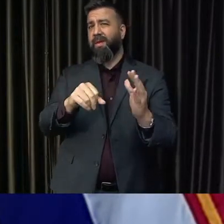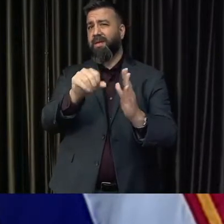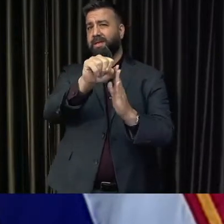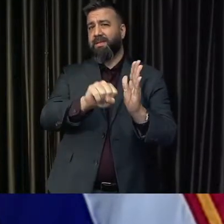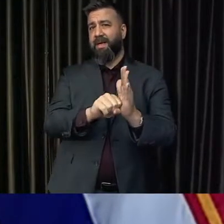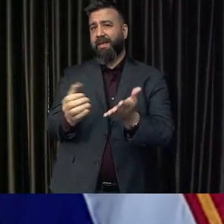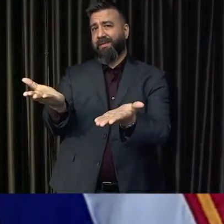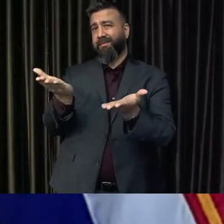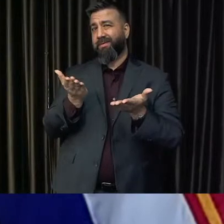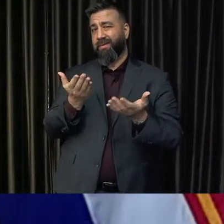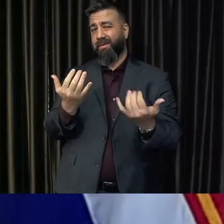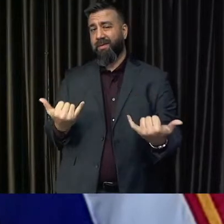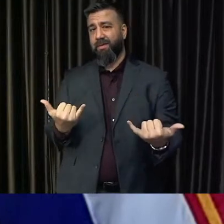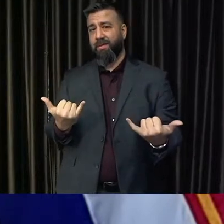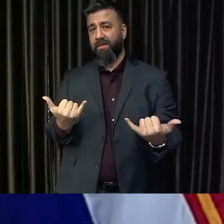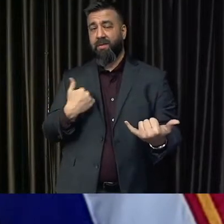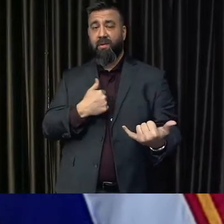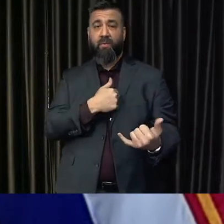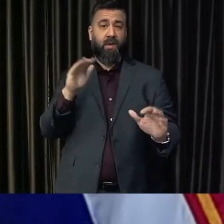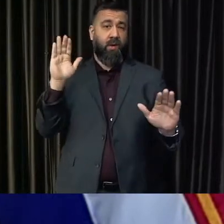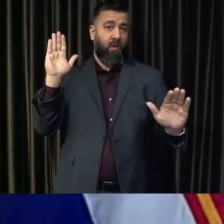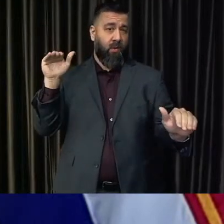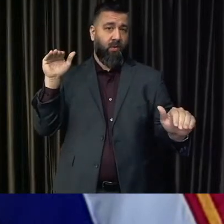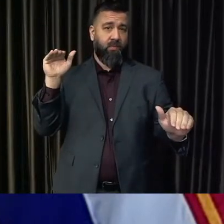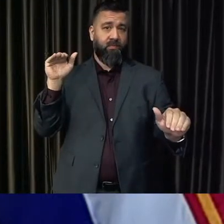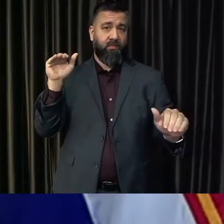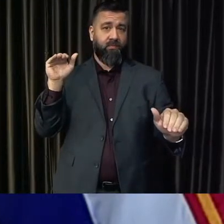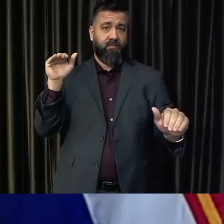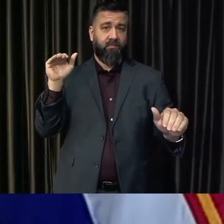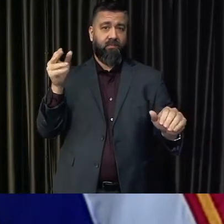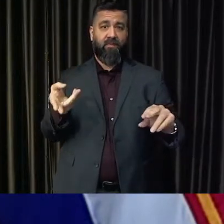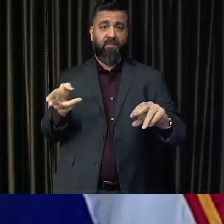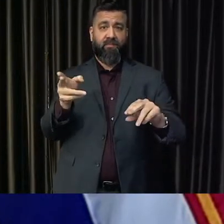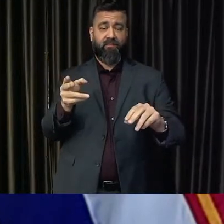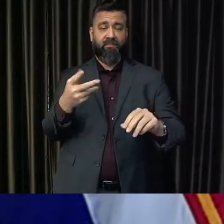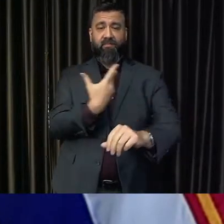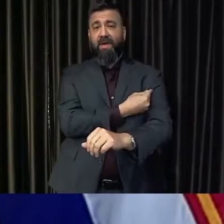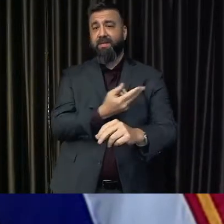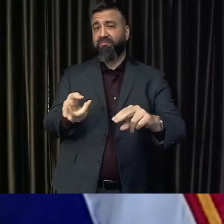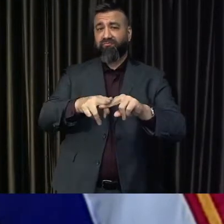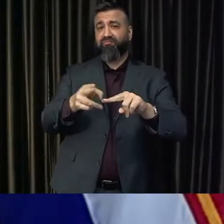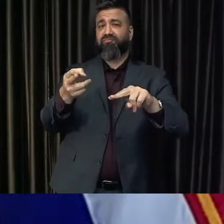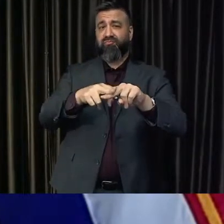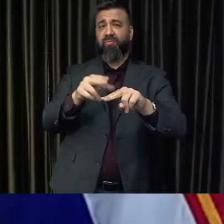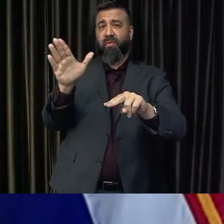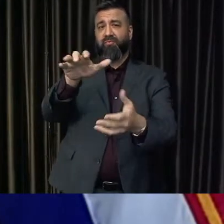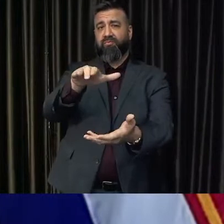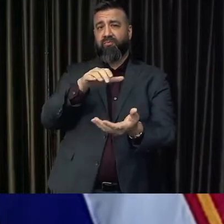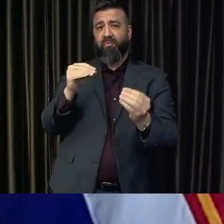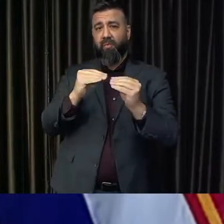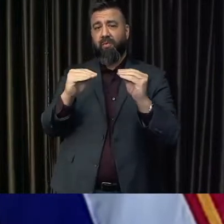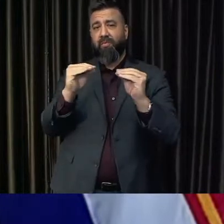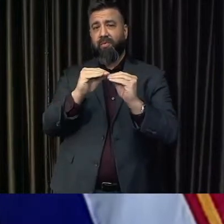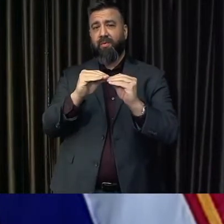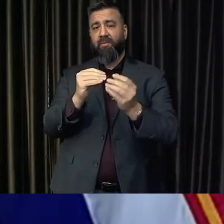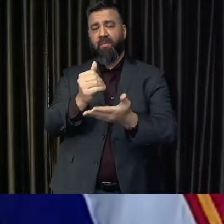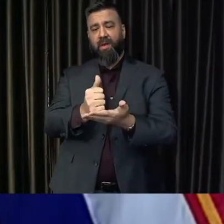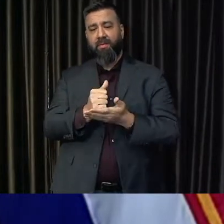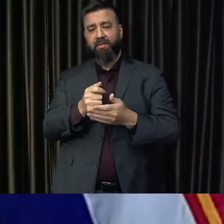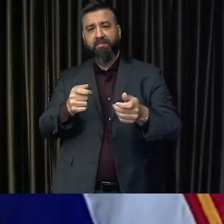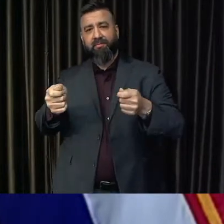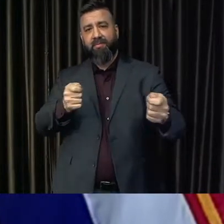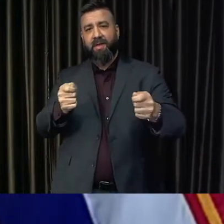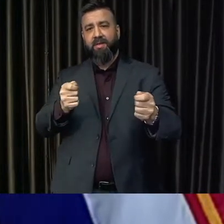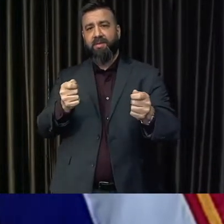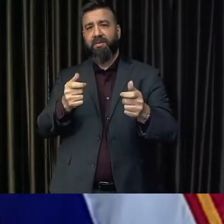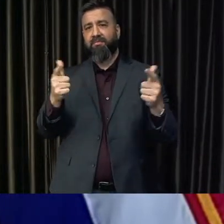currently provides, and we are hopeful that the supply will increase exponentially to help us manage this larger list of people who qualify for the